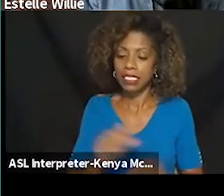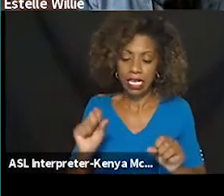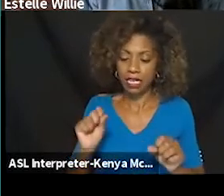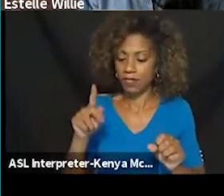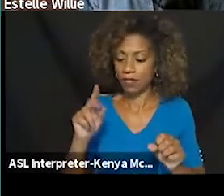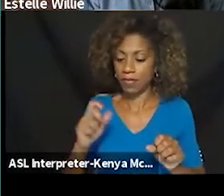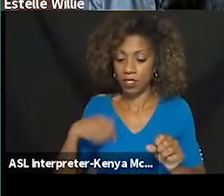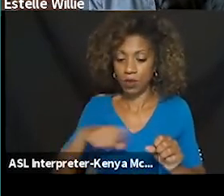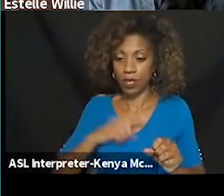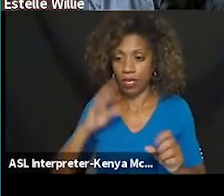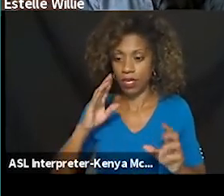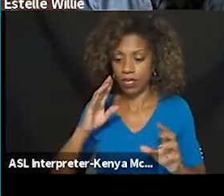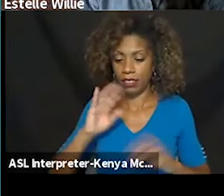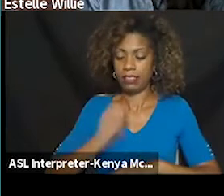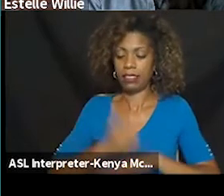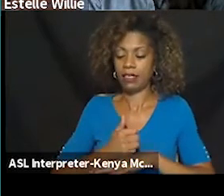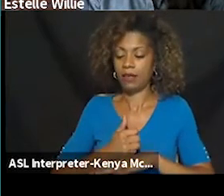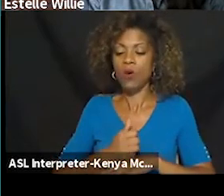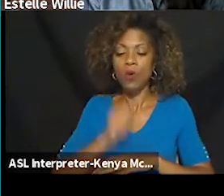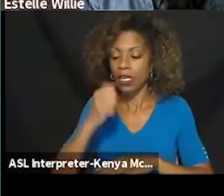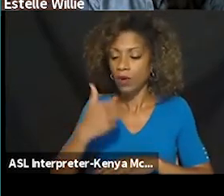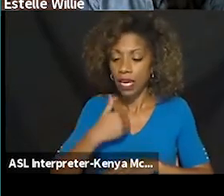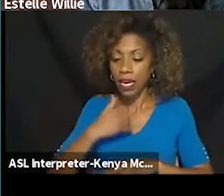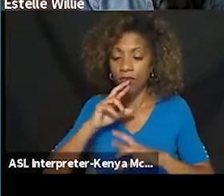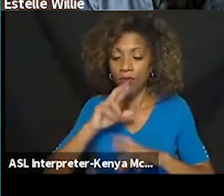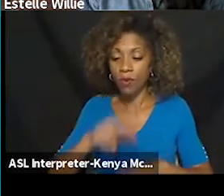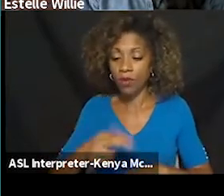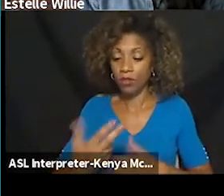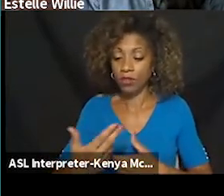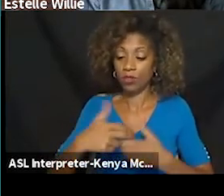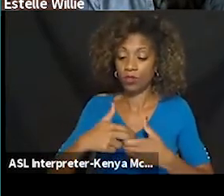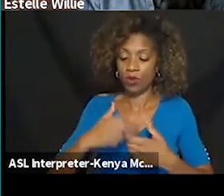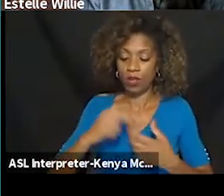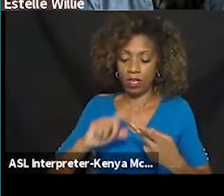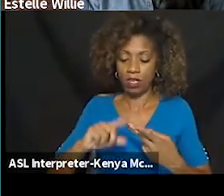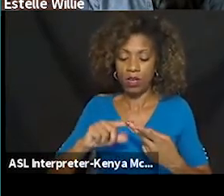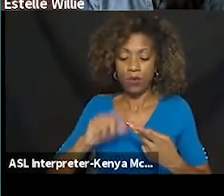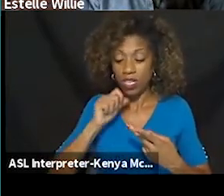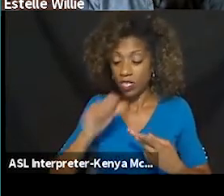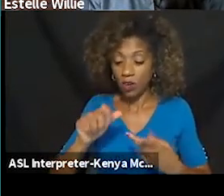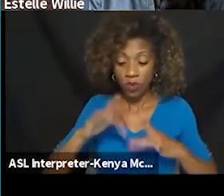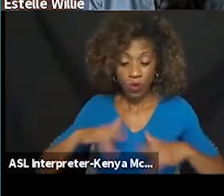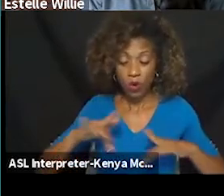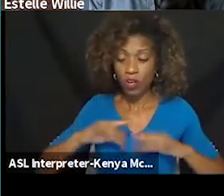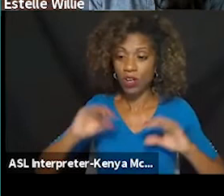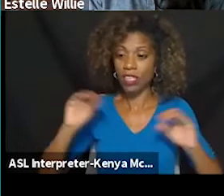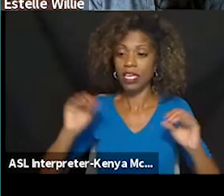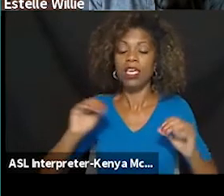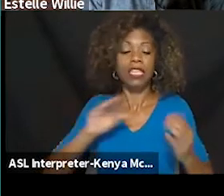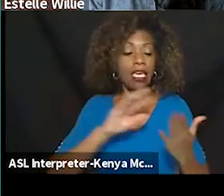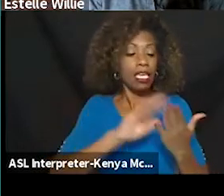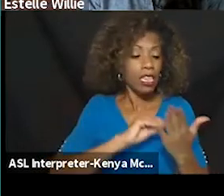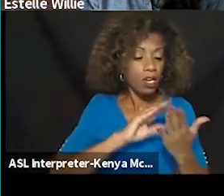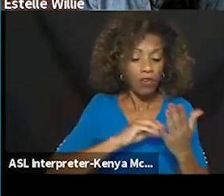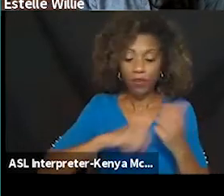recorded. We don't have reporters join, nothing like that. They're able to learn from each other, hear what other people are